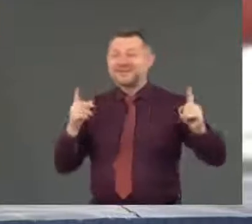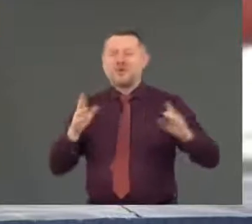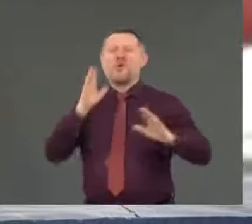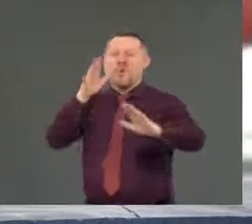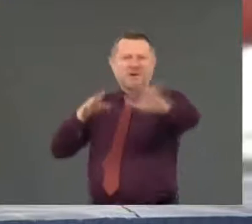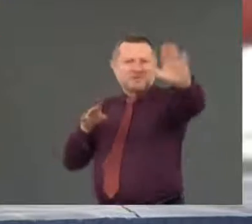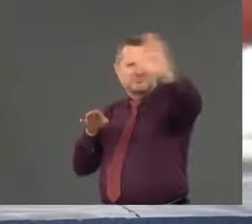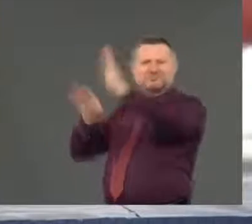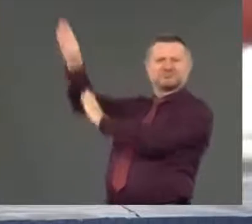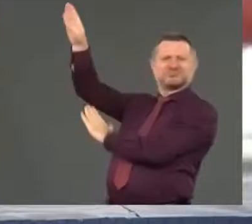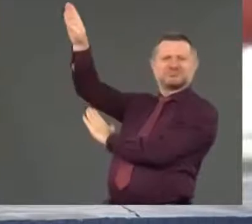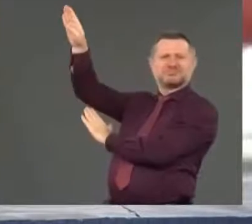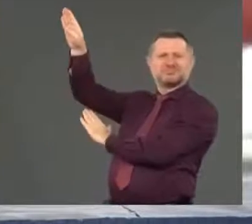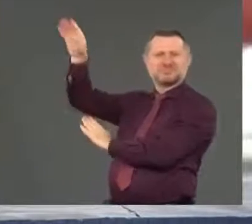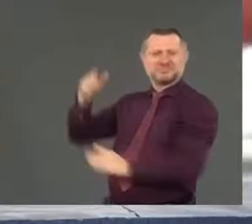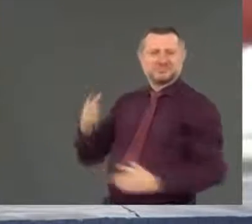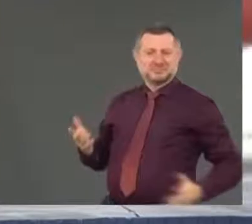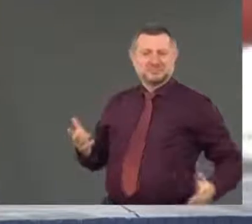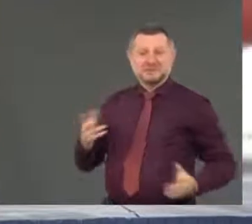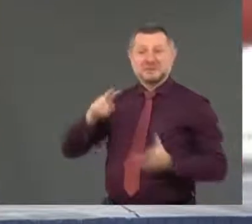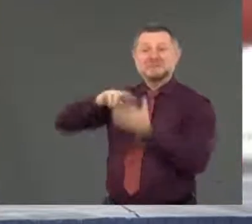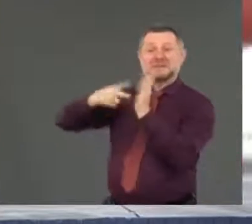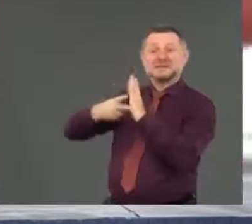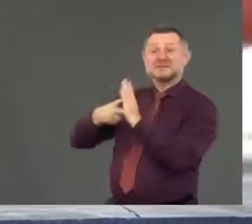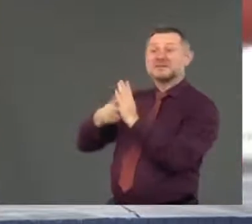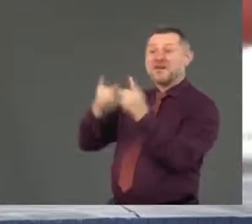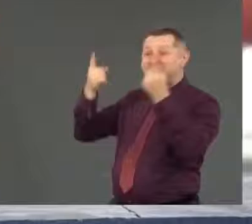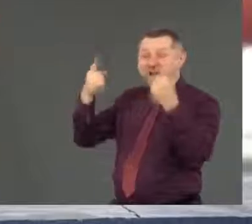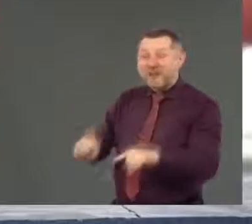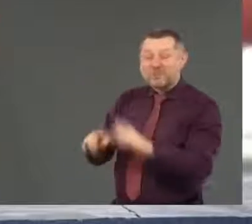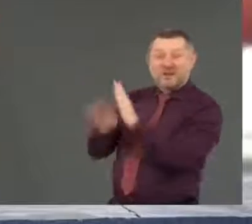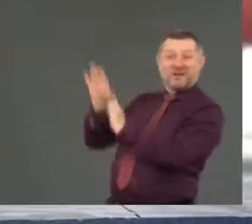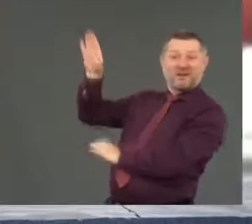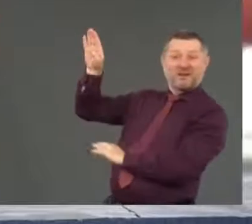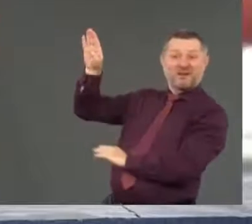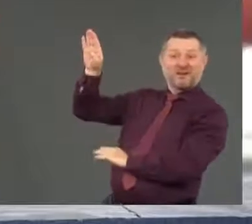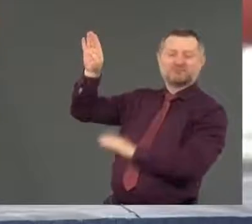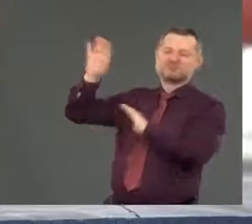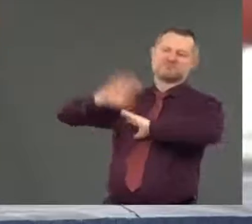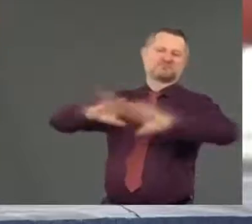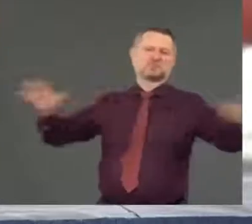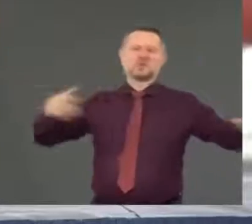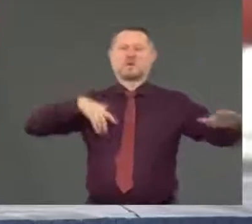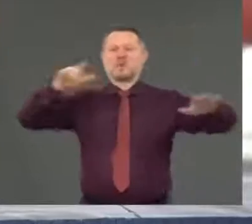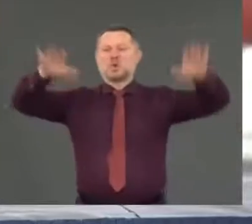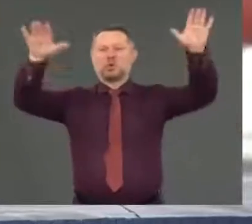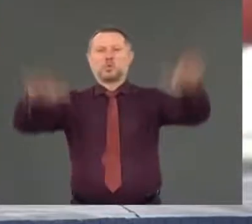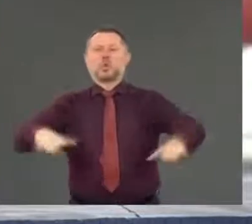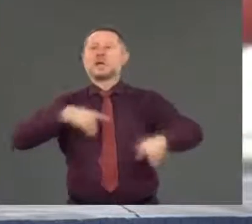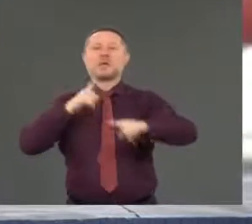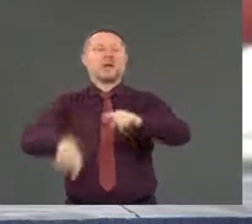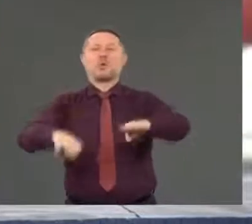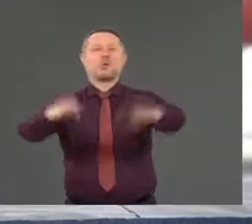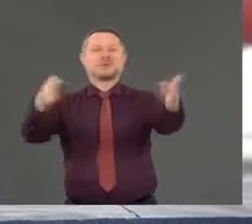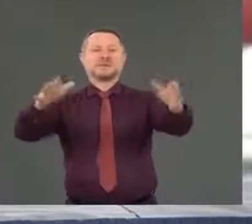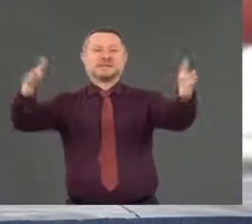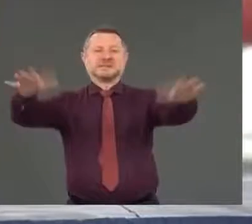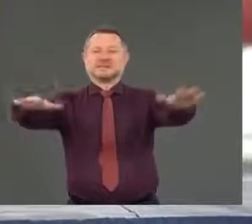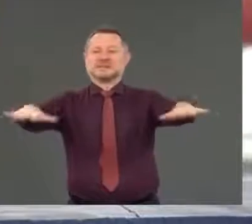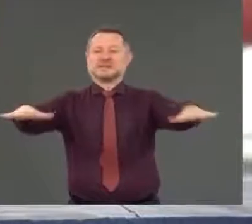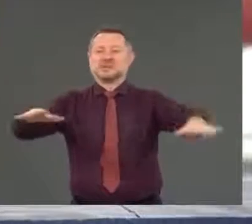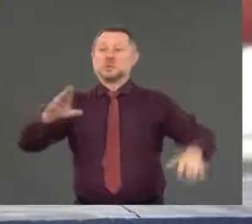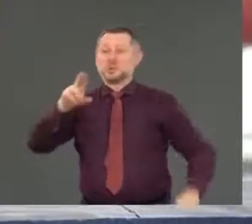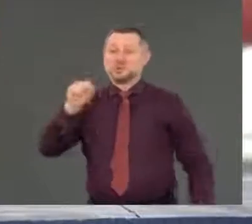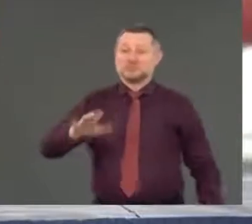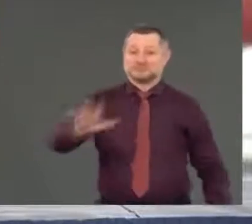up, and then we'll have to slow down the reopening, which is what you're seeing all across the country, by the way. Our number's